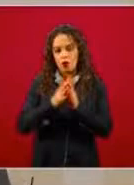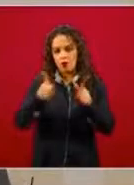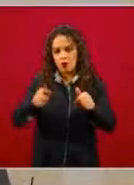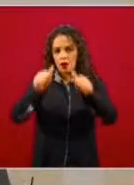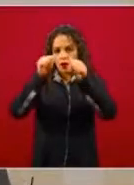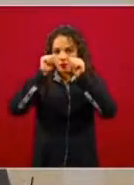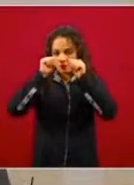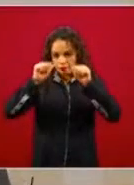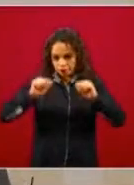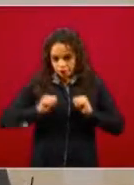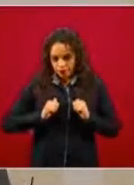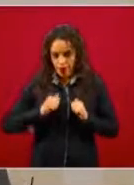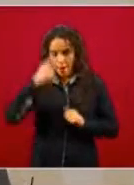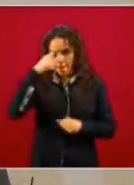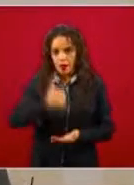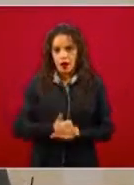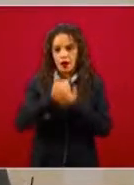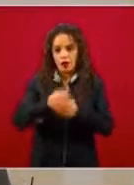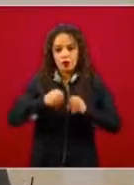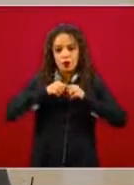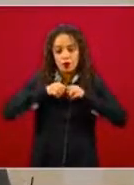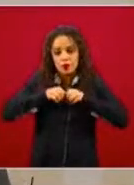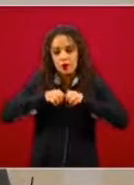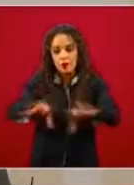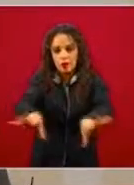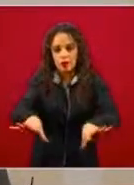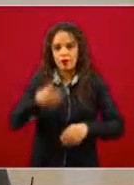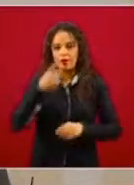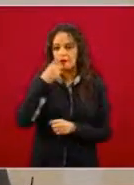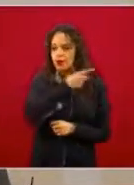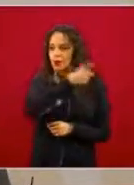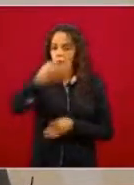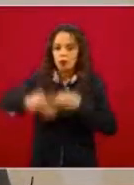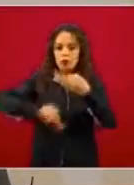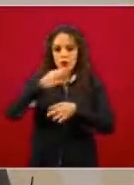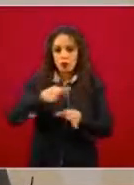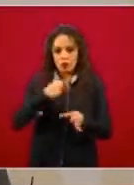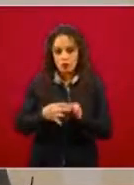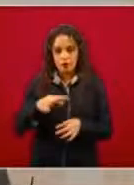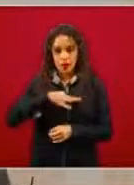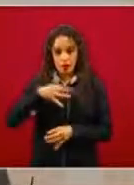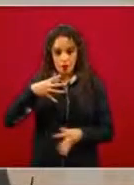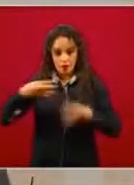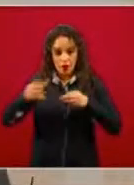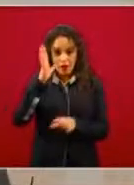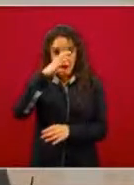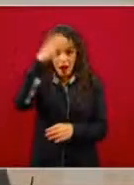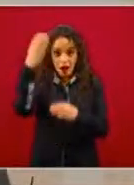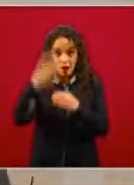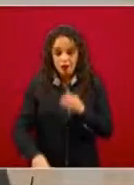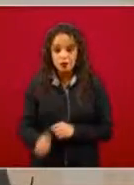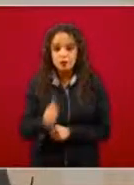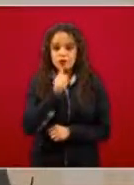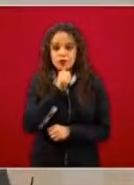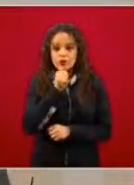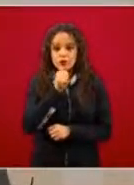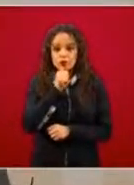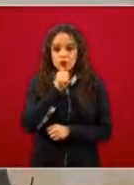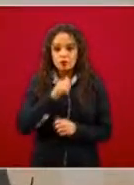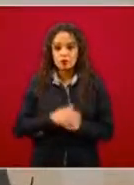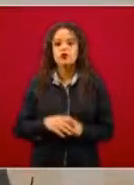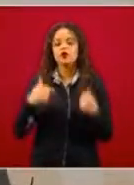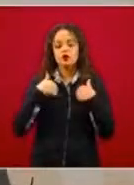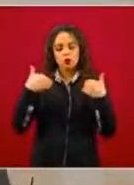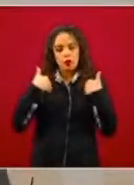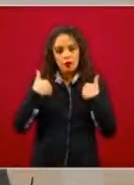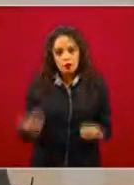ayuden a difundirlo, I do es la epidemia no respectfully se ha and acabado. politely Nos ask queda muy claro que to una spread out proporción the word importante that de the la pandemic población it's not está ya over. cansada,